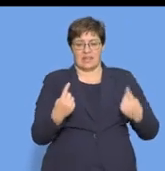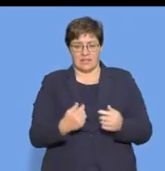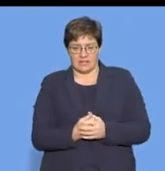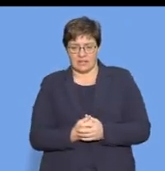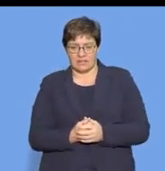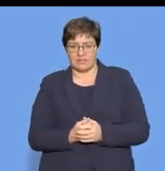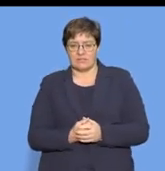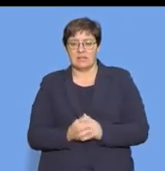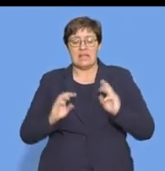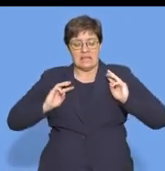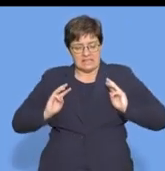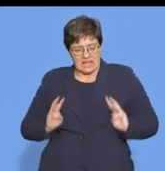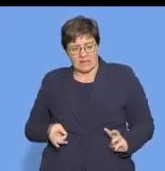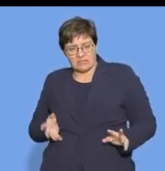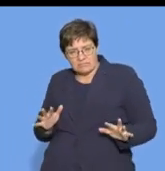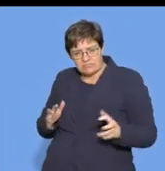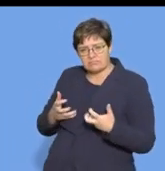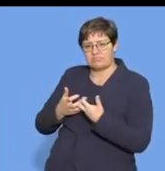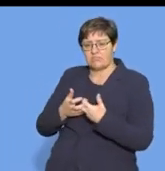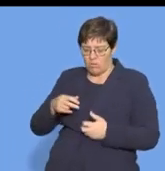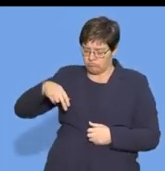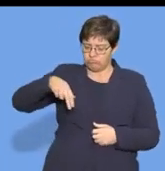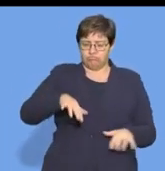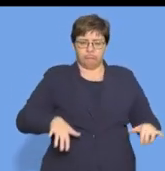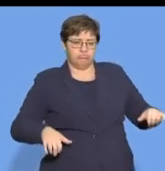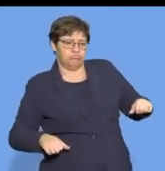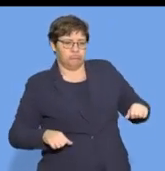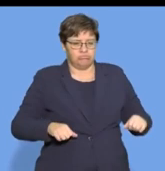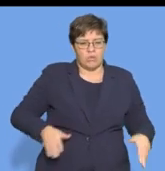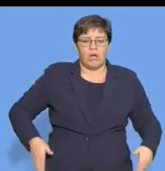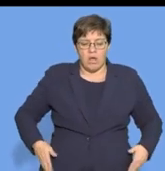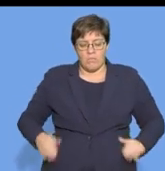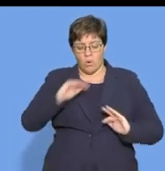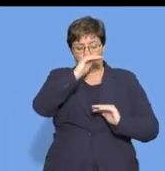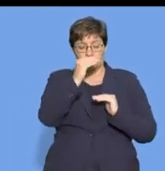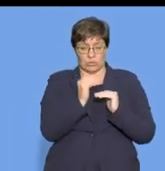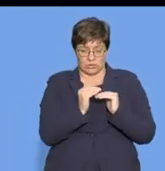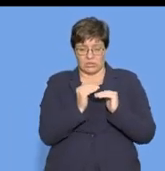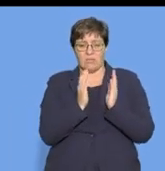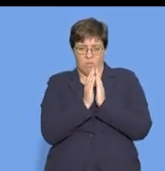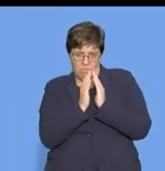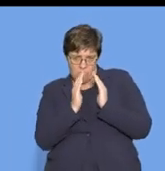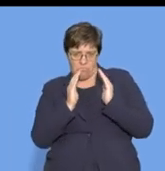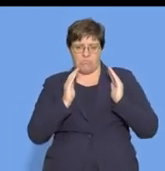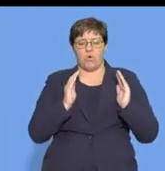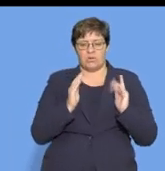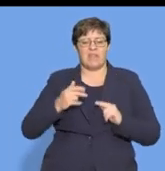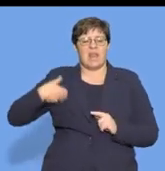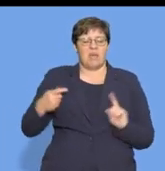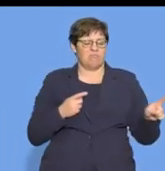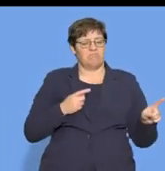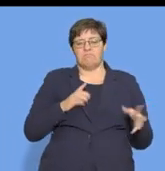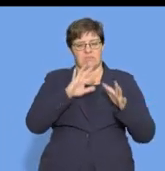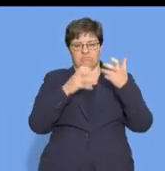their skeleton was adapted for bipedalism as well, so the pelvis was shorter and broader than the